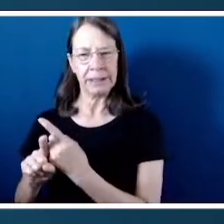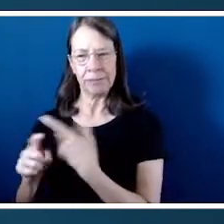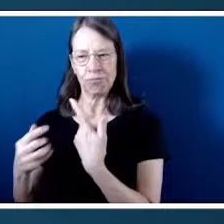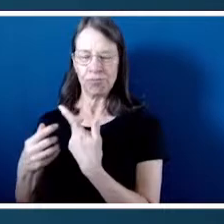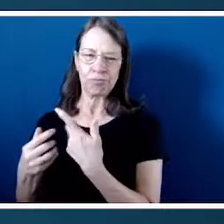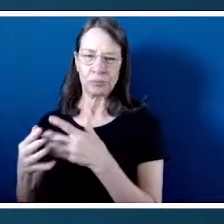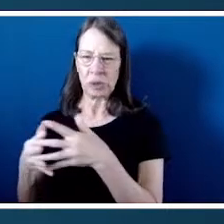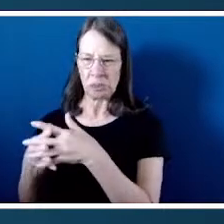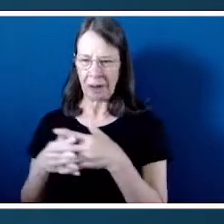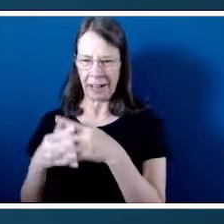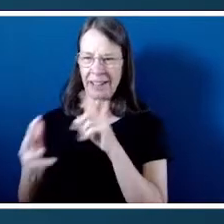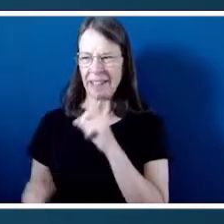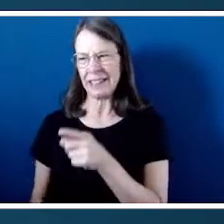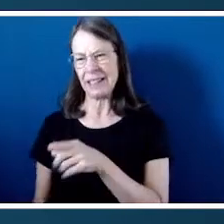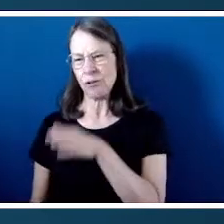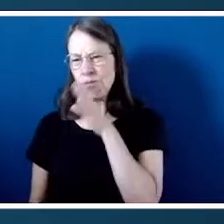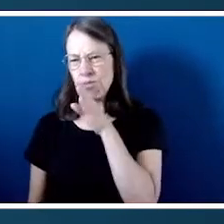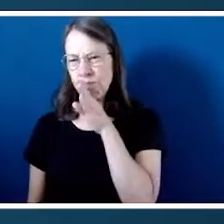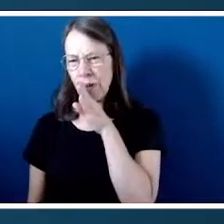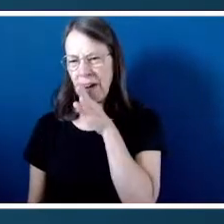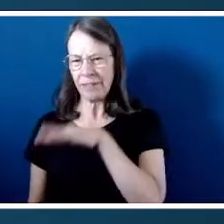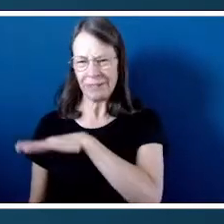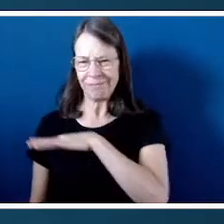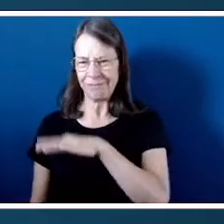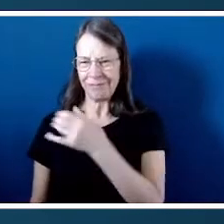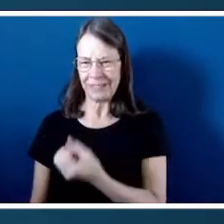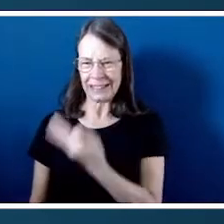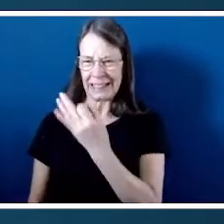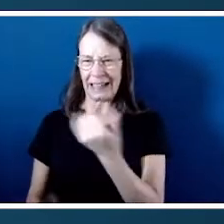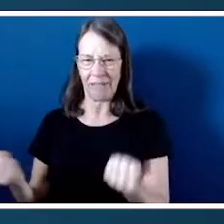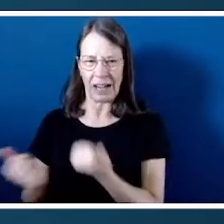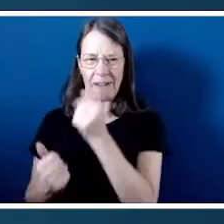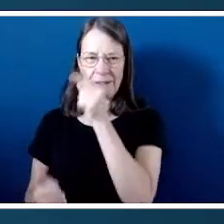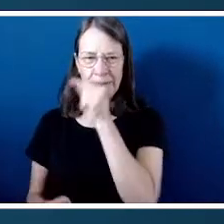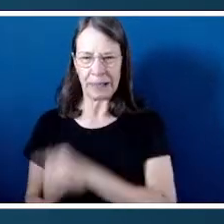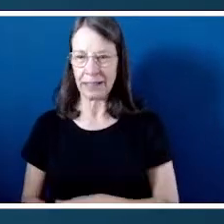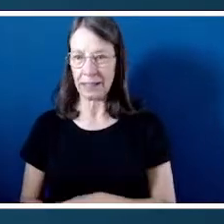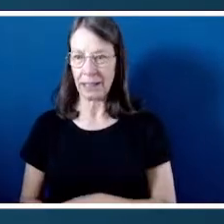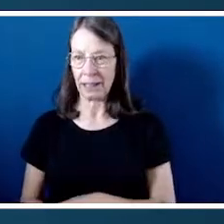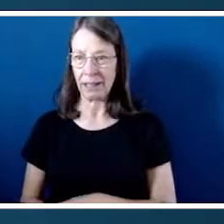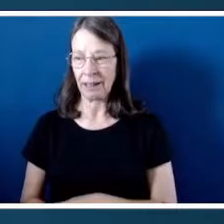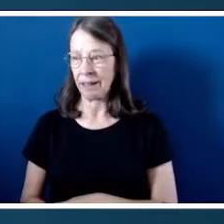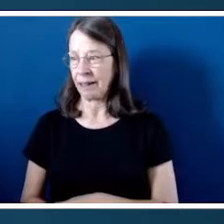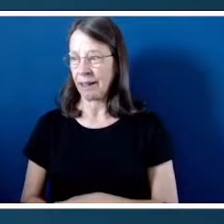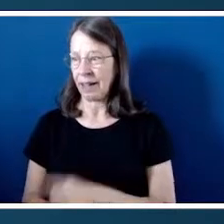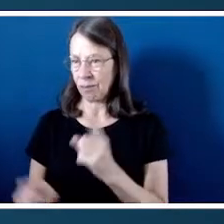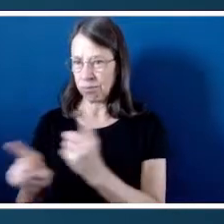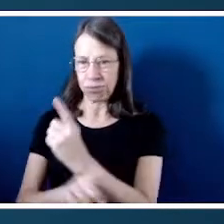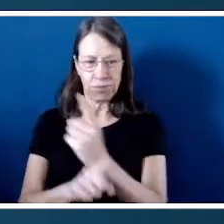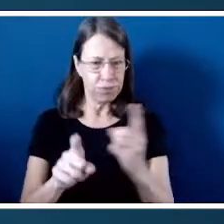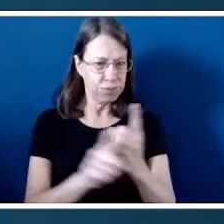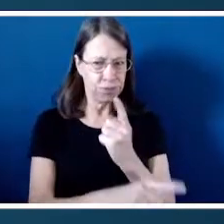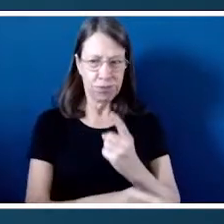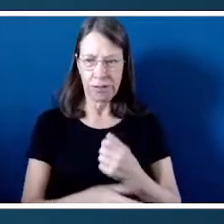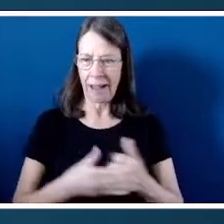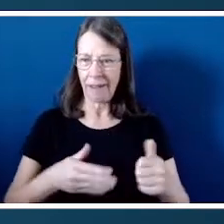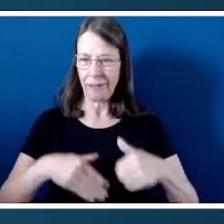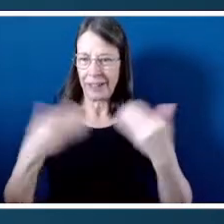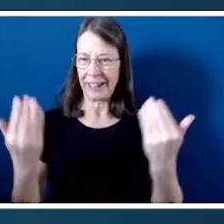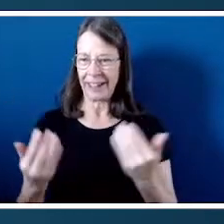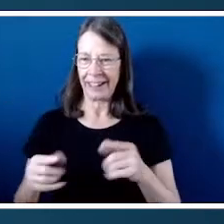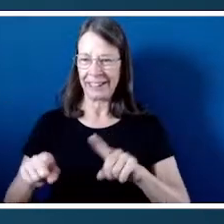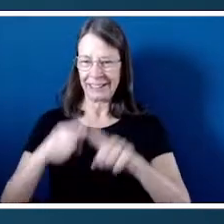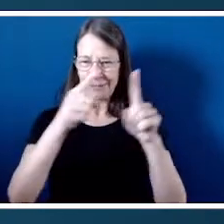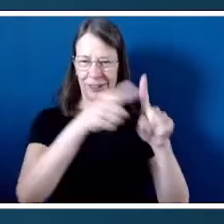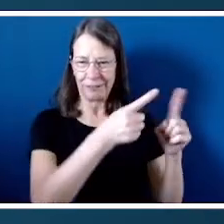capacity. And this goes on and on every day. So by